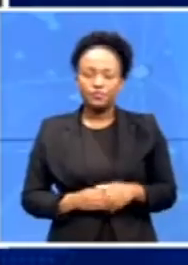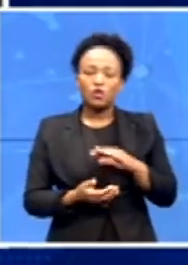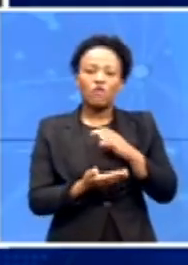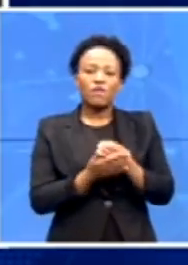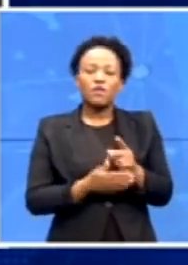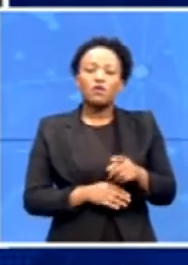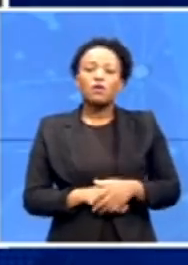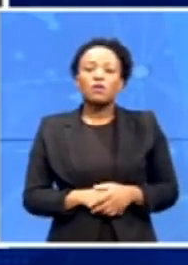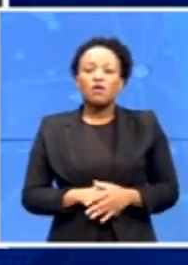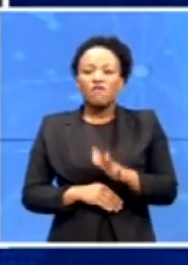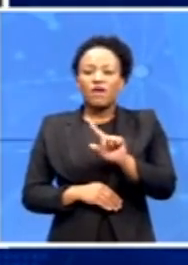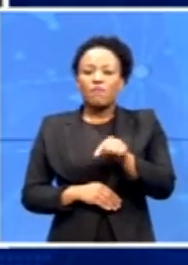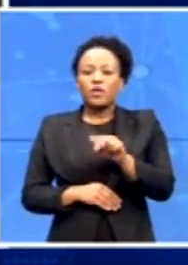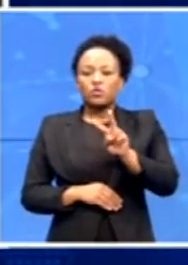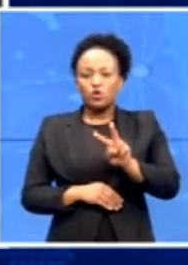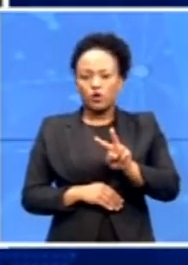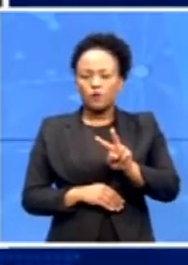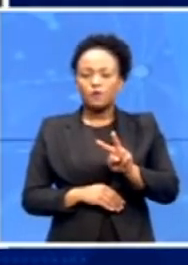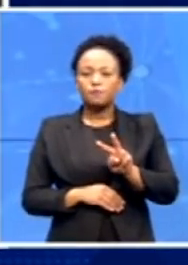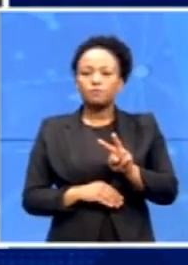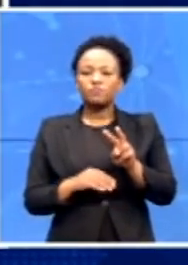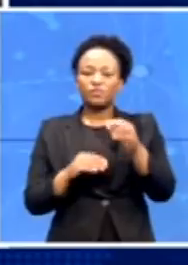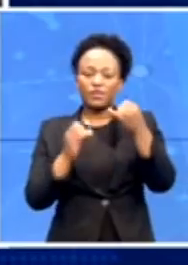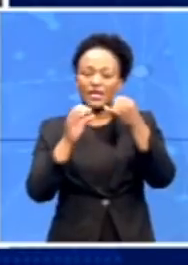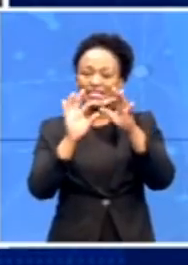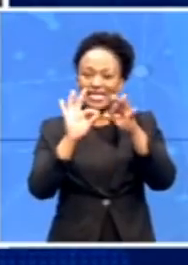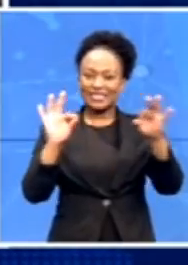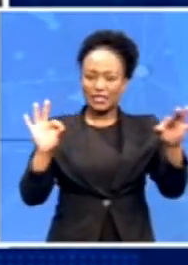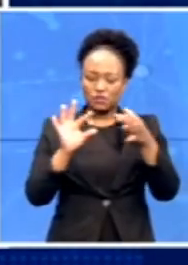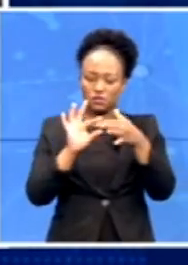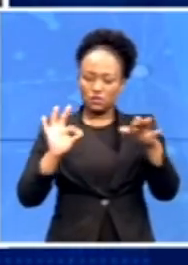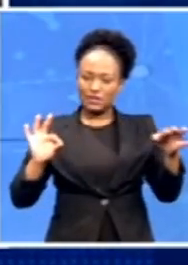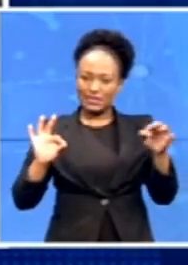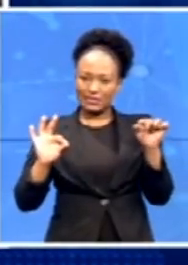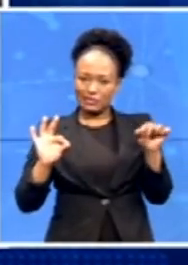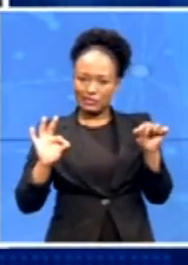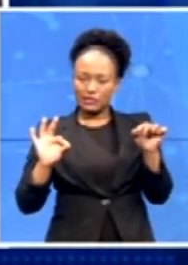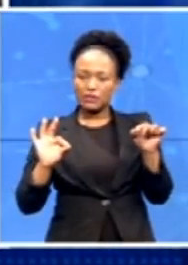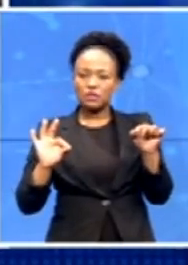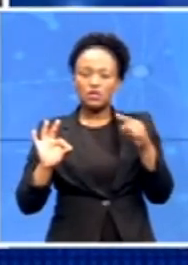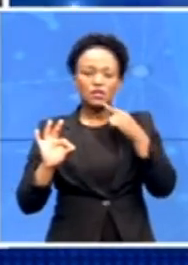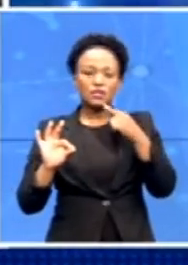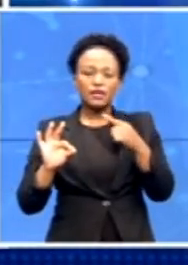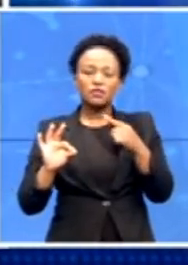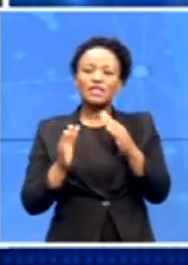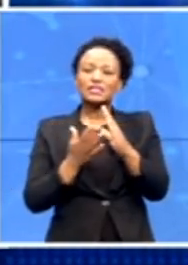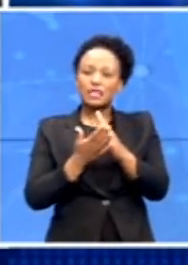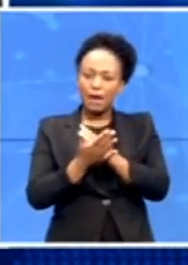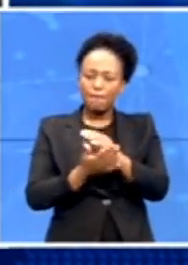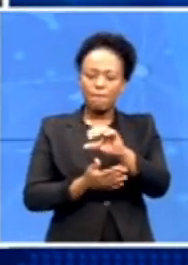sentence commencing in line 2 with the words in some instances is corrected and amended to read as